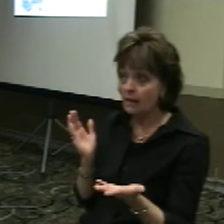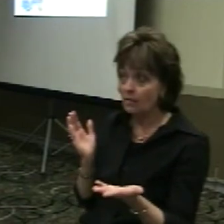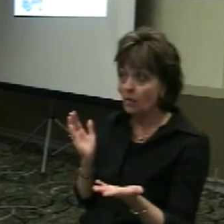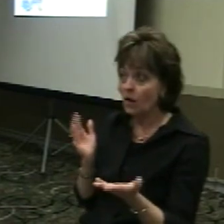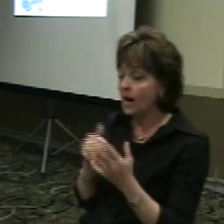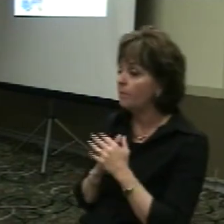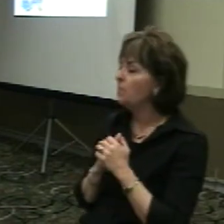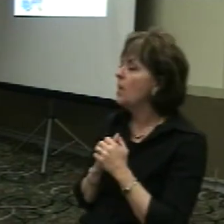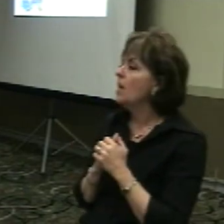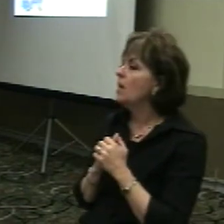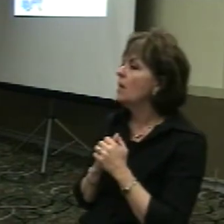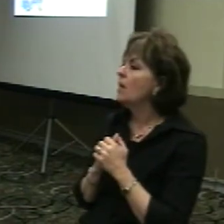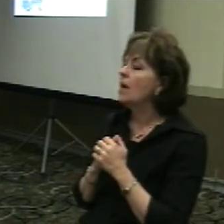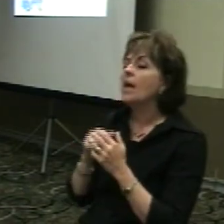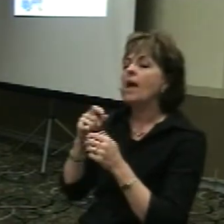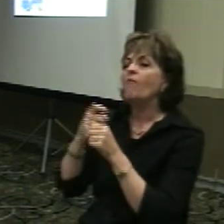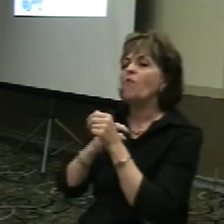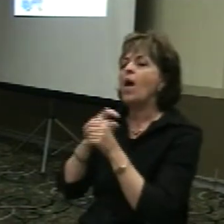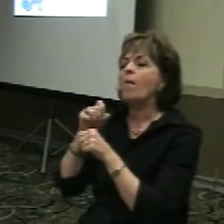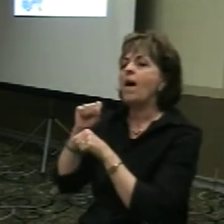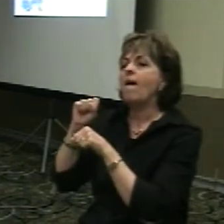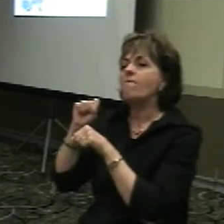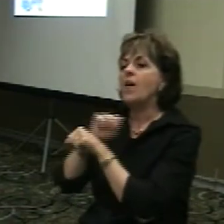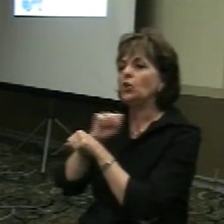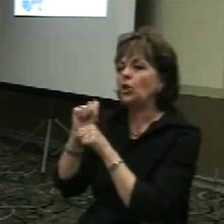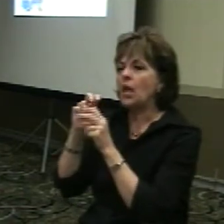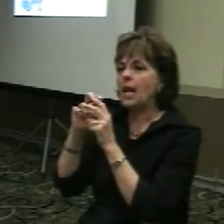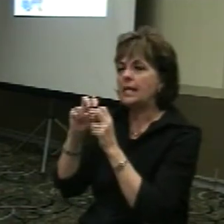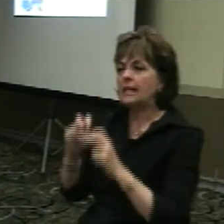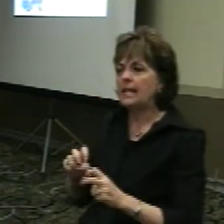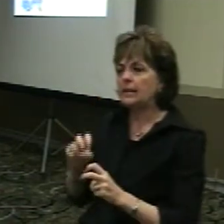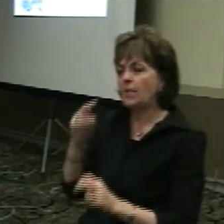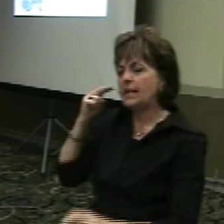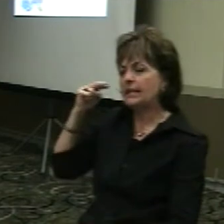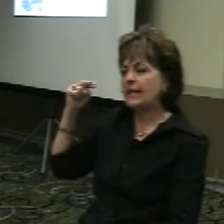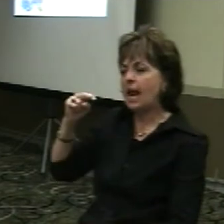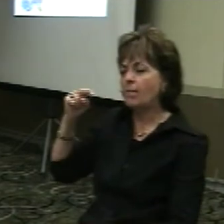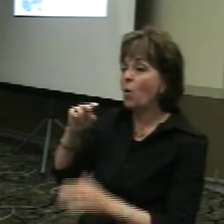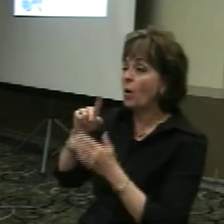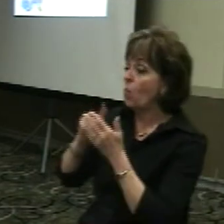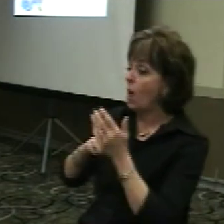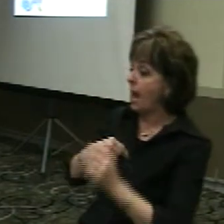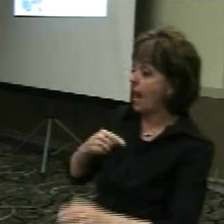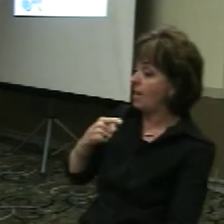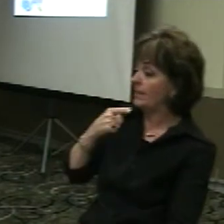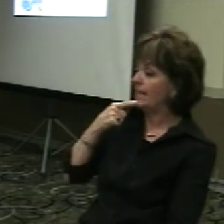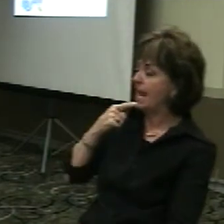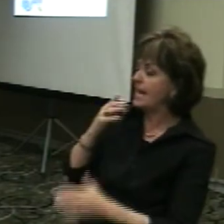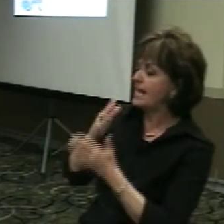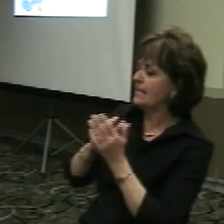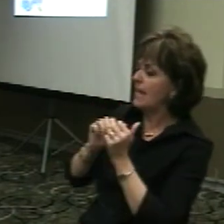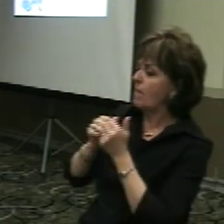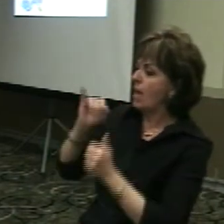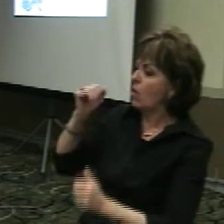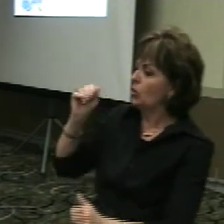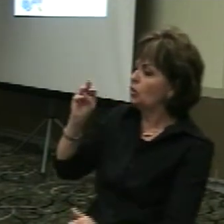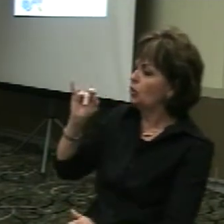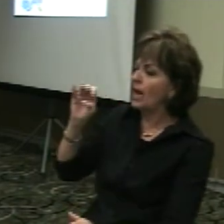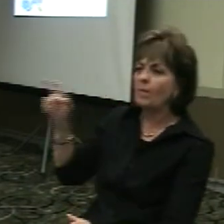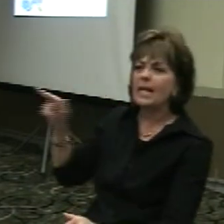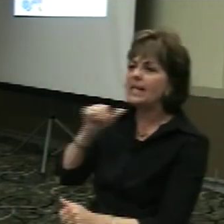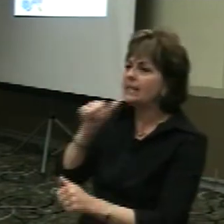functional assessment standpoint, what I am saying is that somehow Jamie is not complying because she wants to get to the